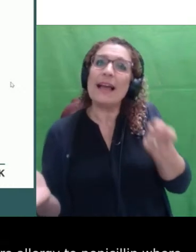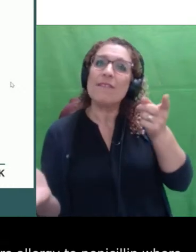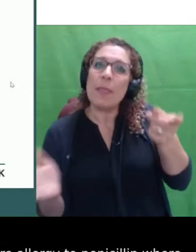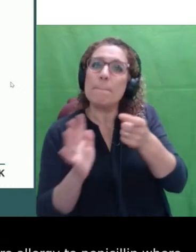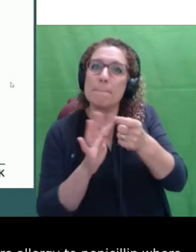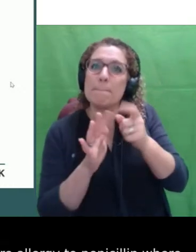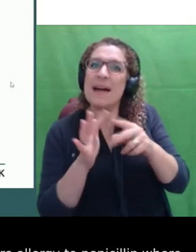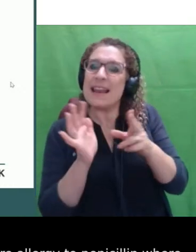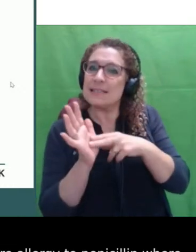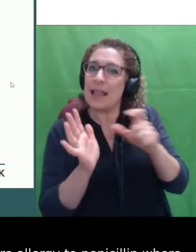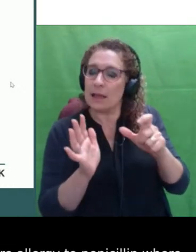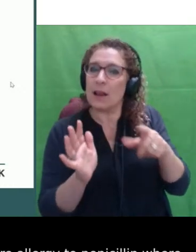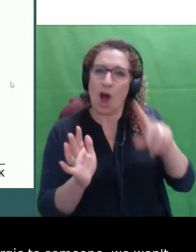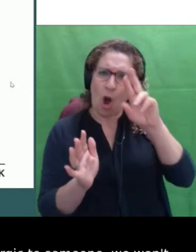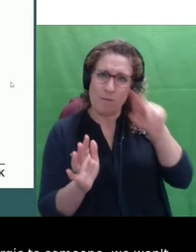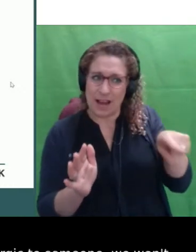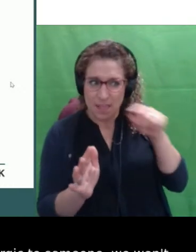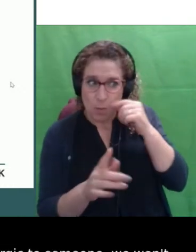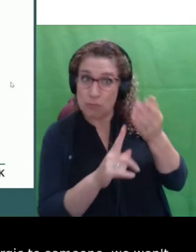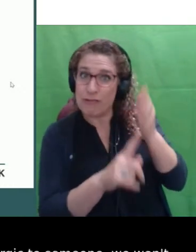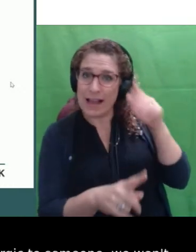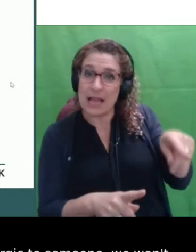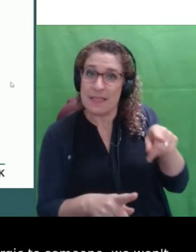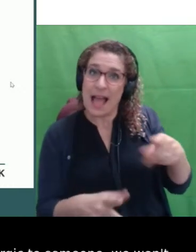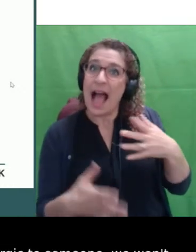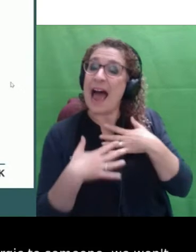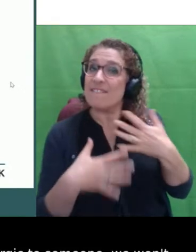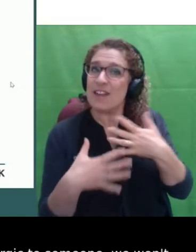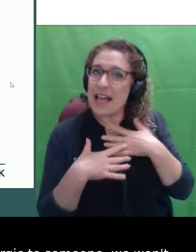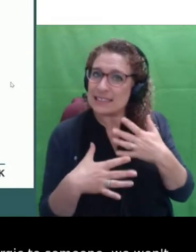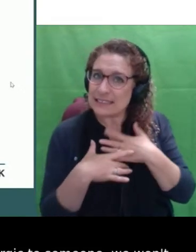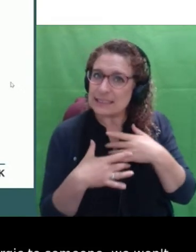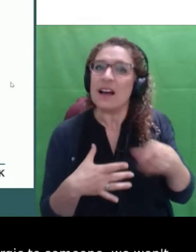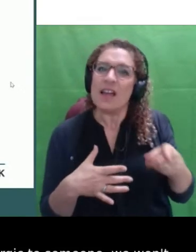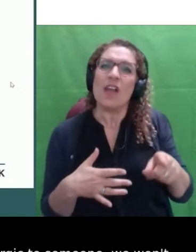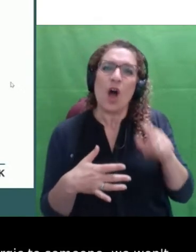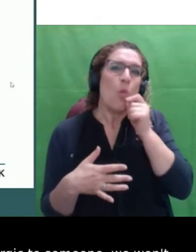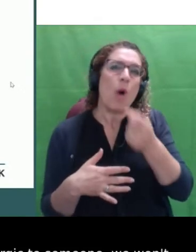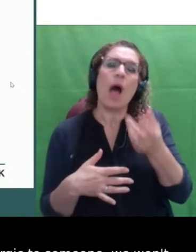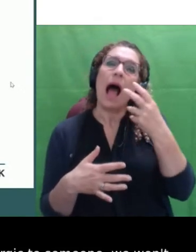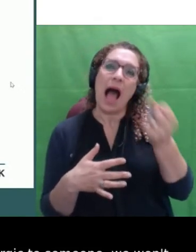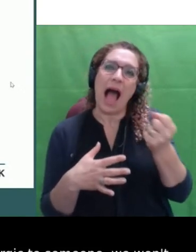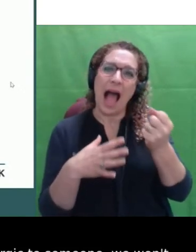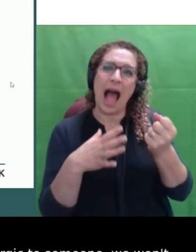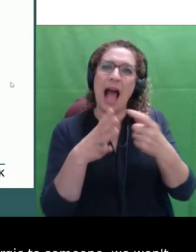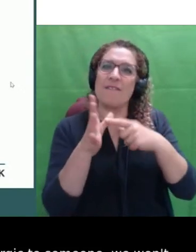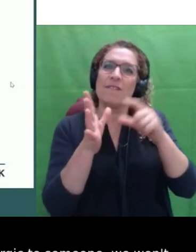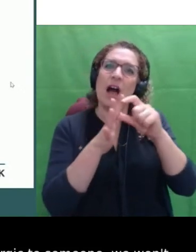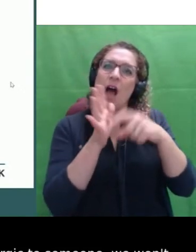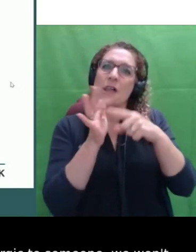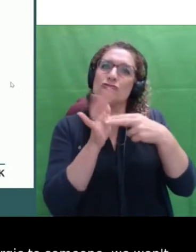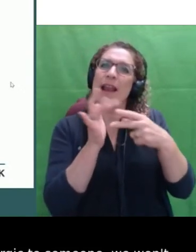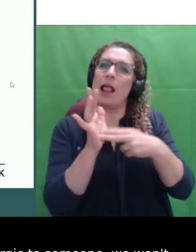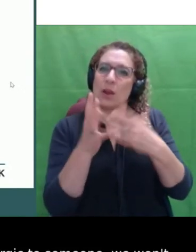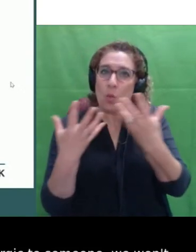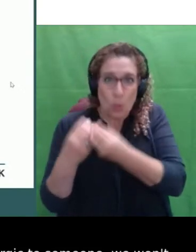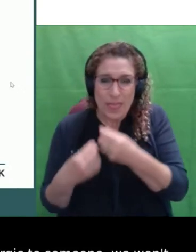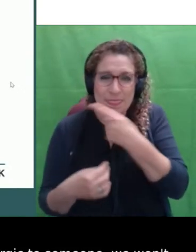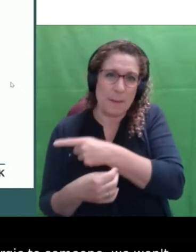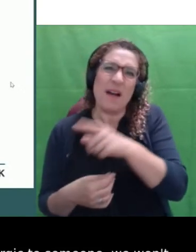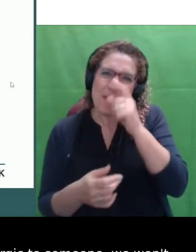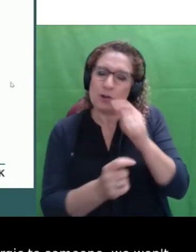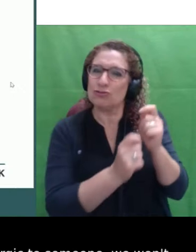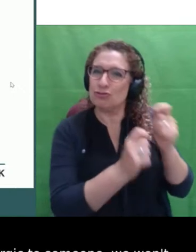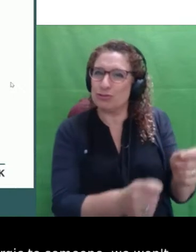hopefully recognize that person's having anaphylaxis but certainly would have adrenaline with them that they would then be able to treat so sensible for drug